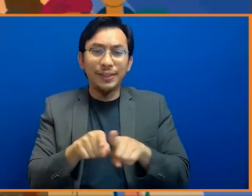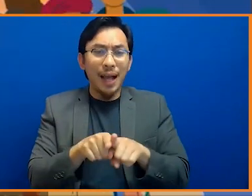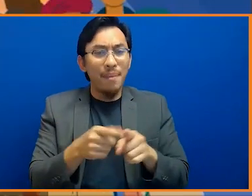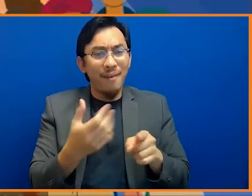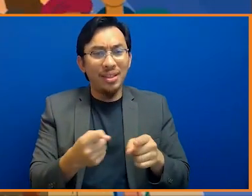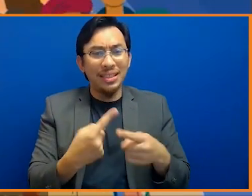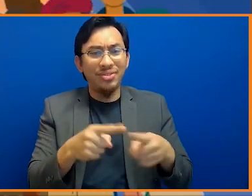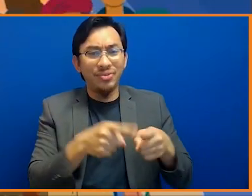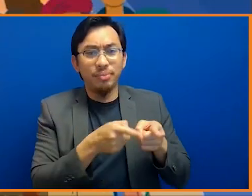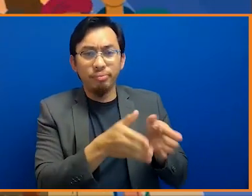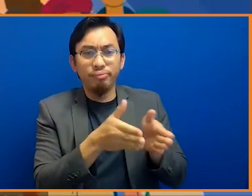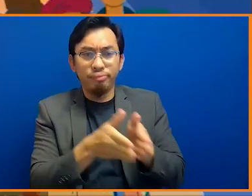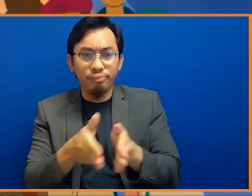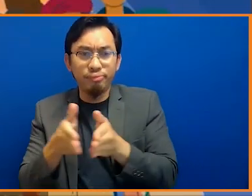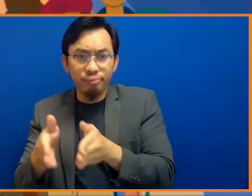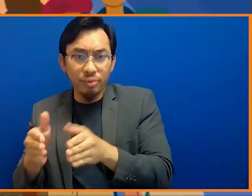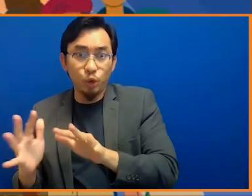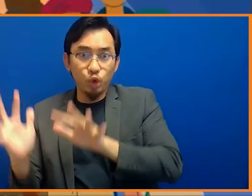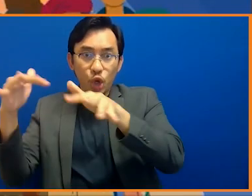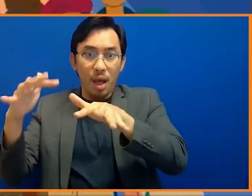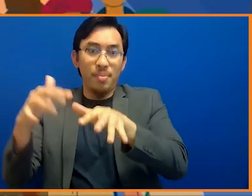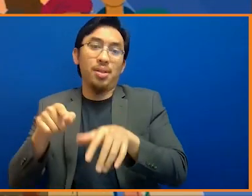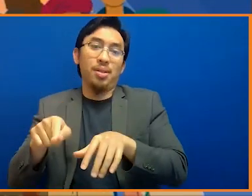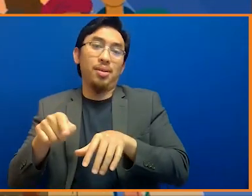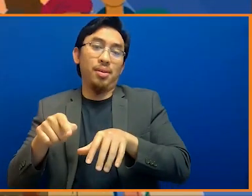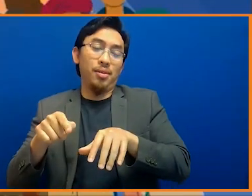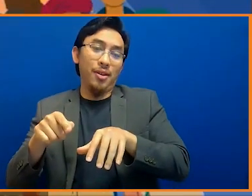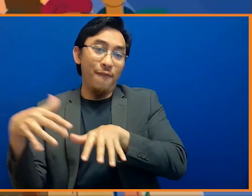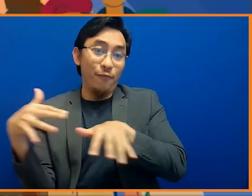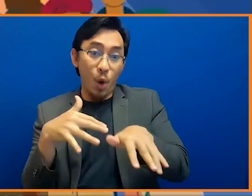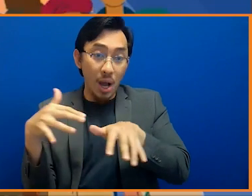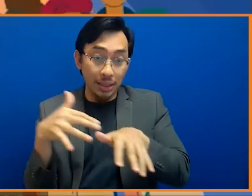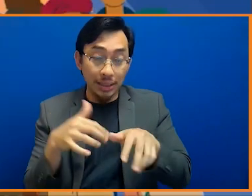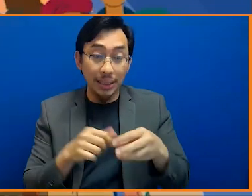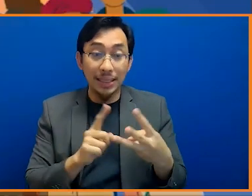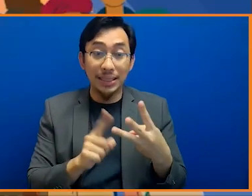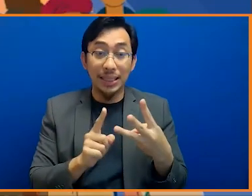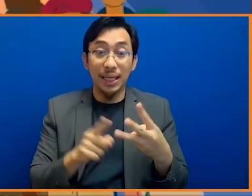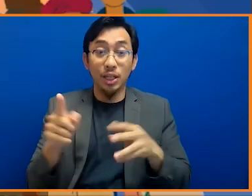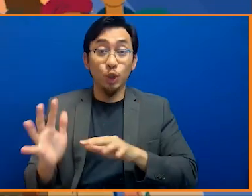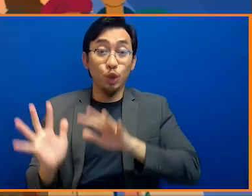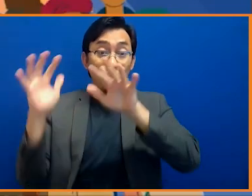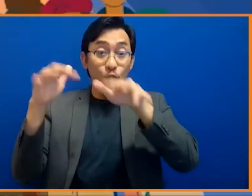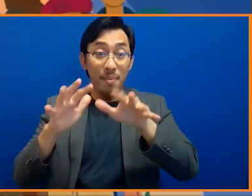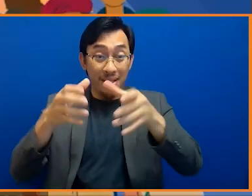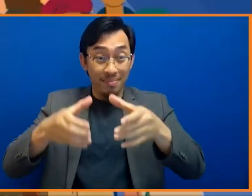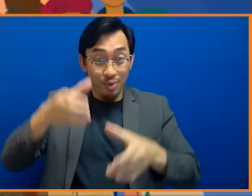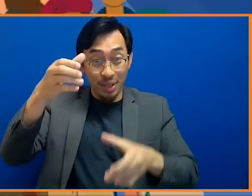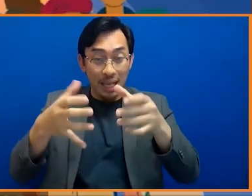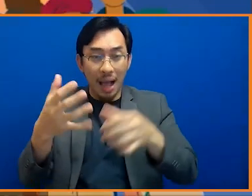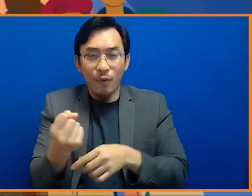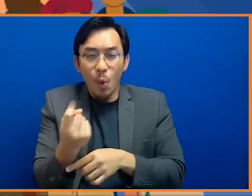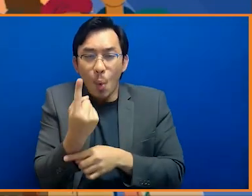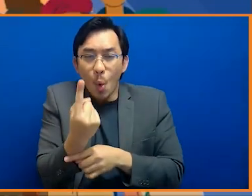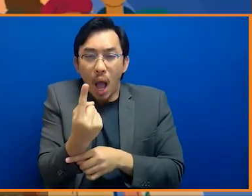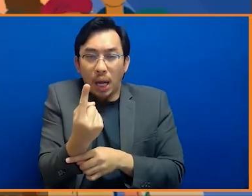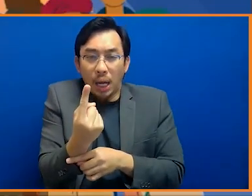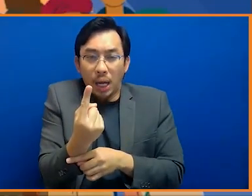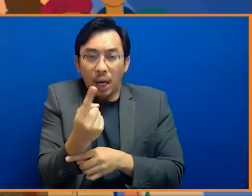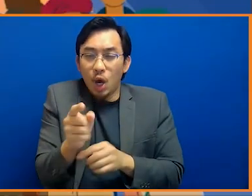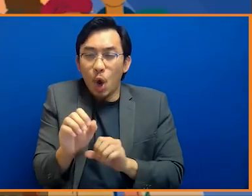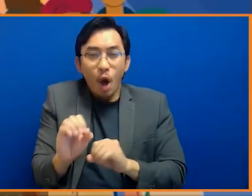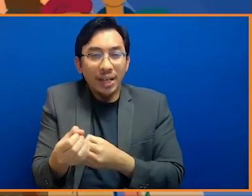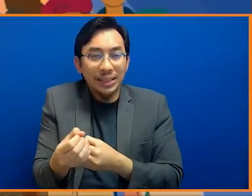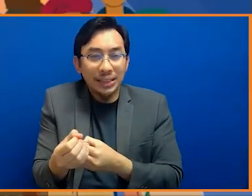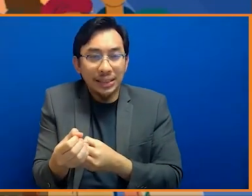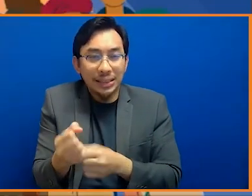multifunctional buildings, including for tsunami evacuation buildings. Type C, tsunami evacuation buildings that were initially for single